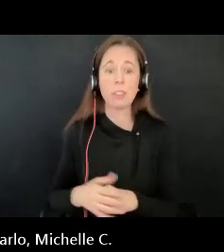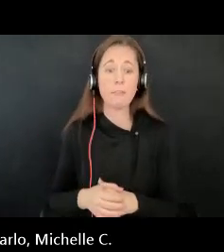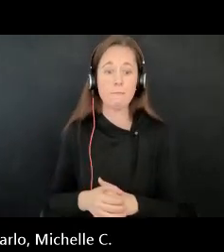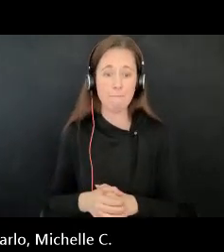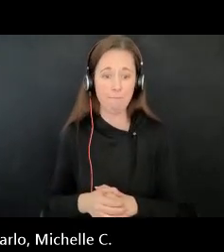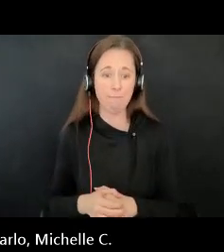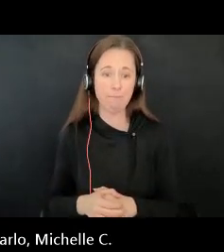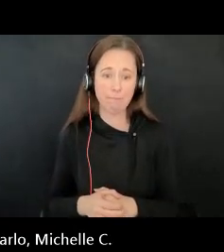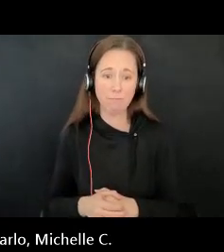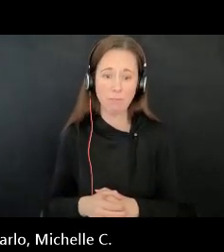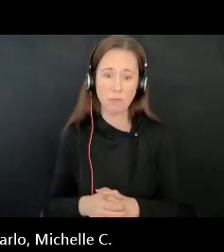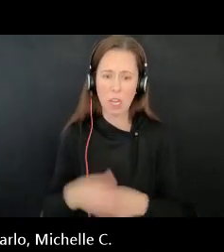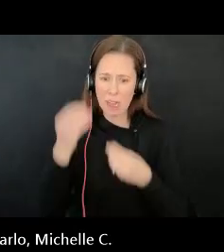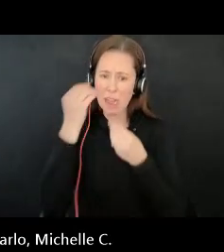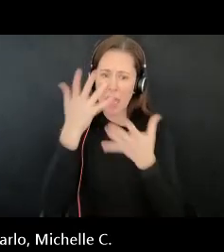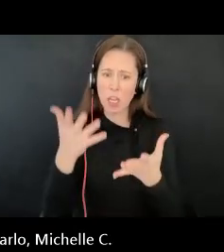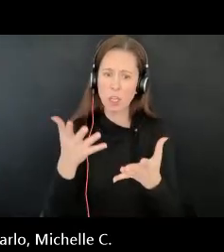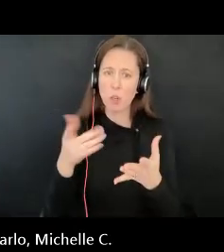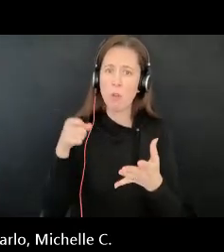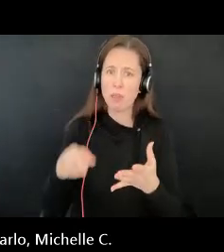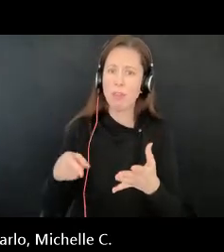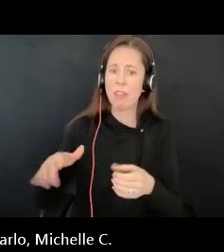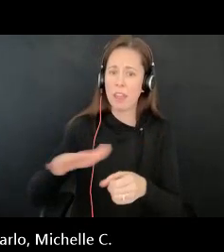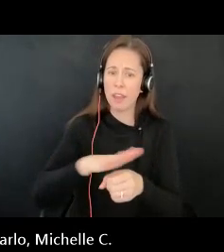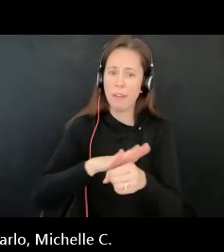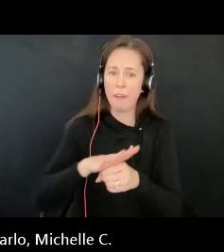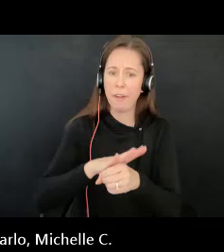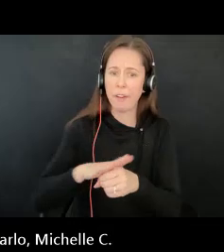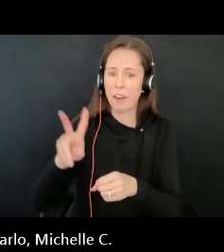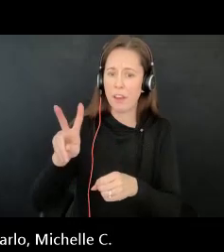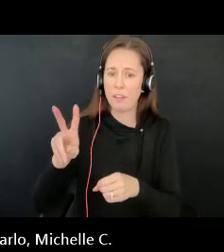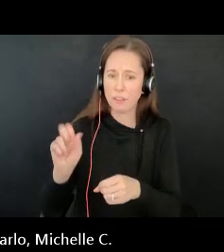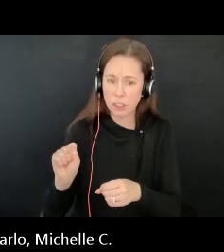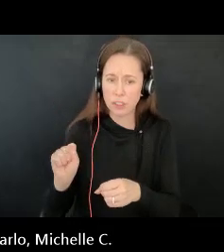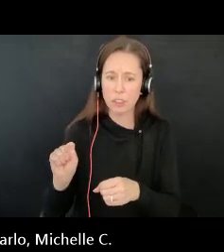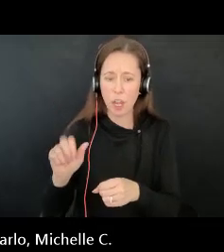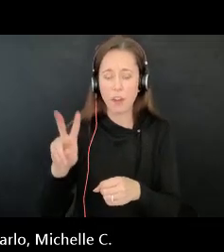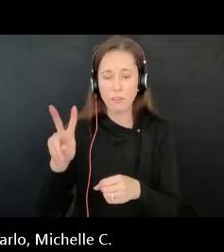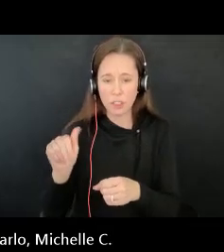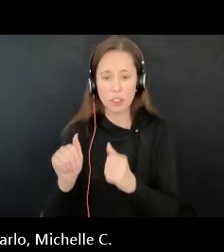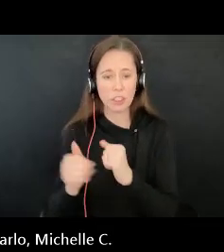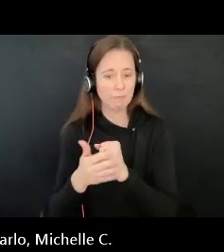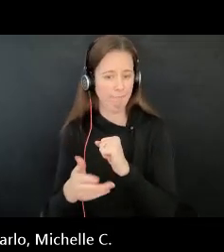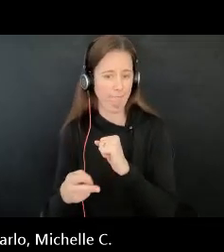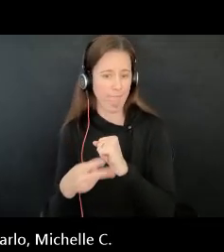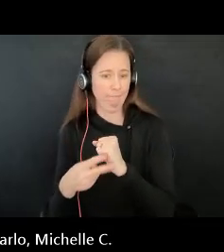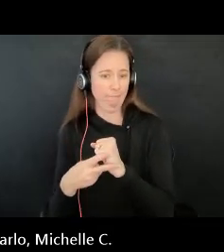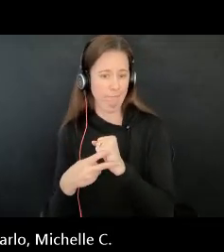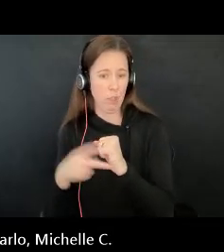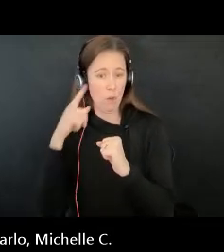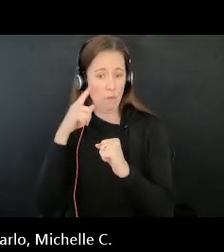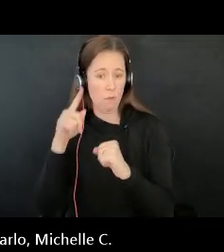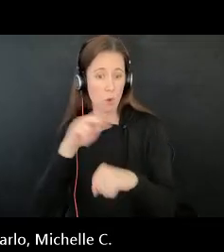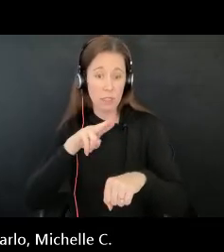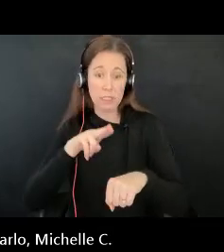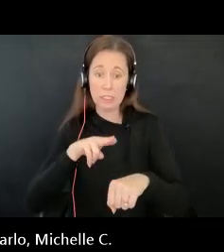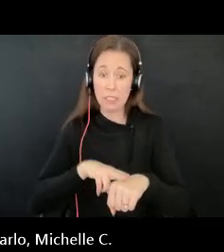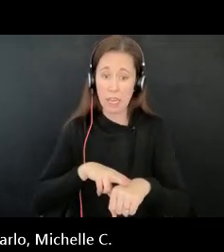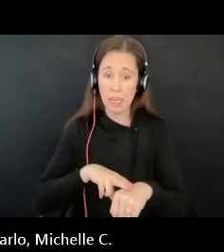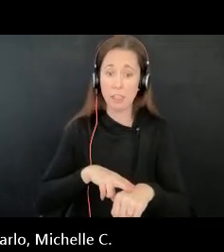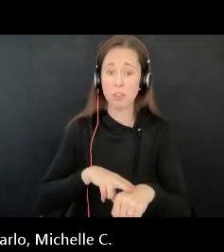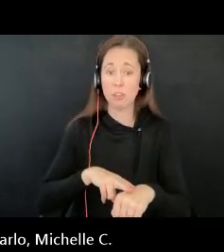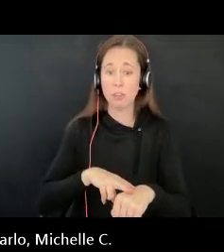Coast Reserve is a preserve contained by the Nature Conservancy through land conservation easements.